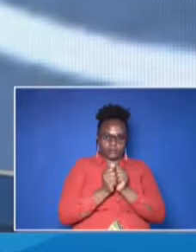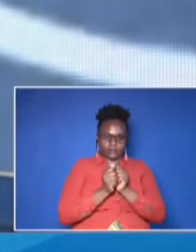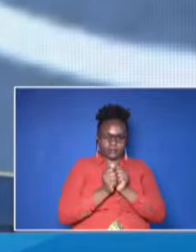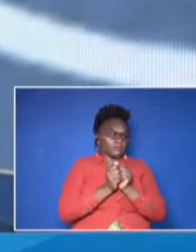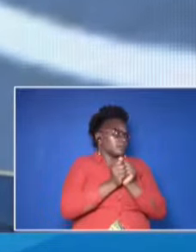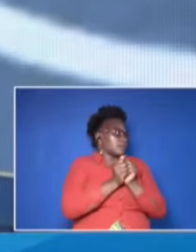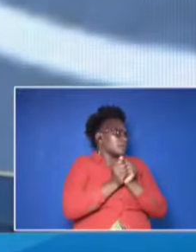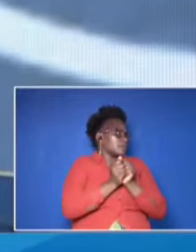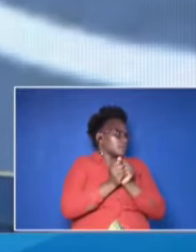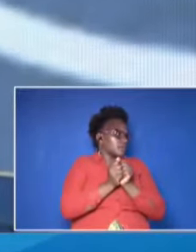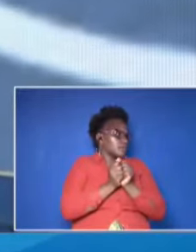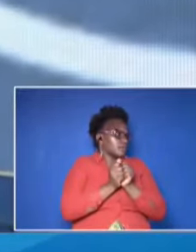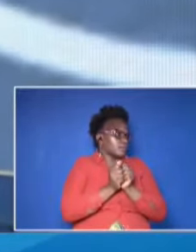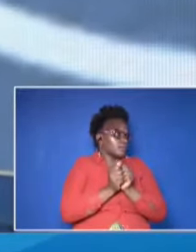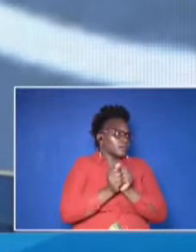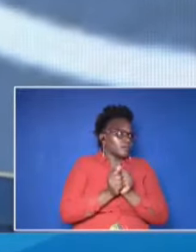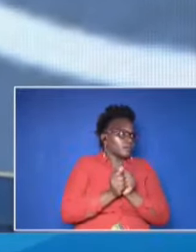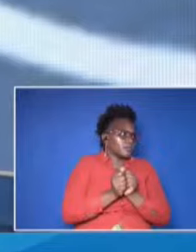together